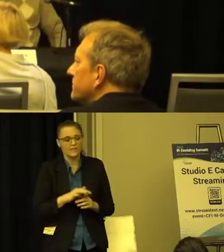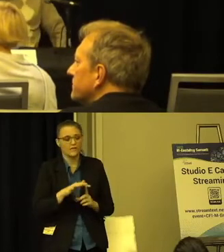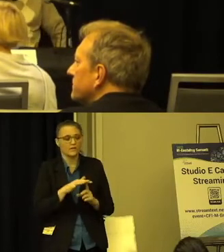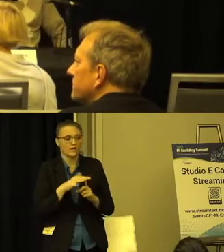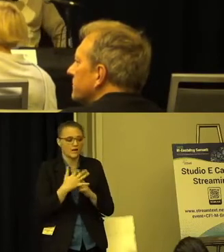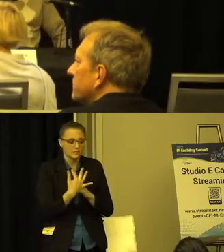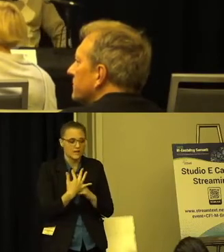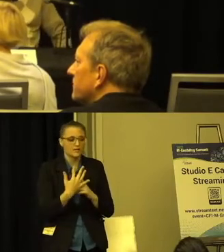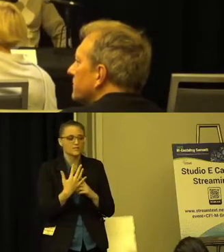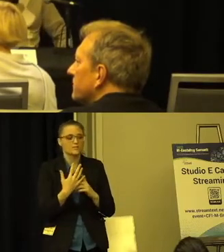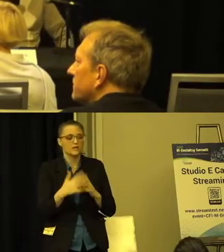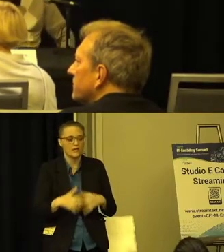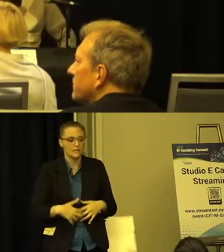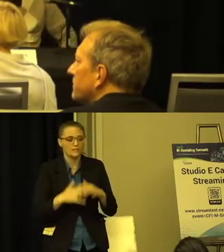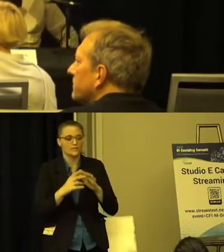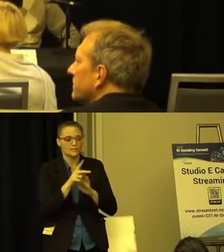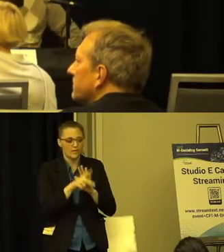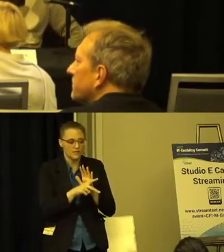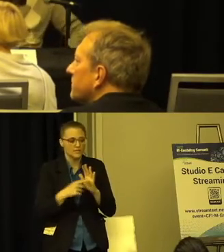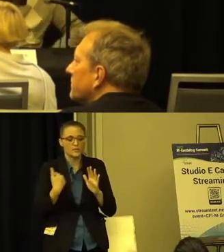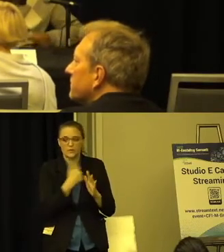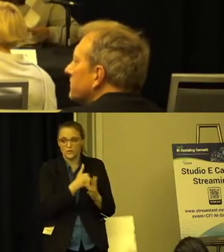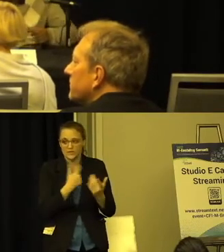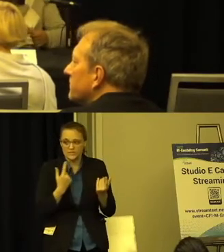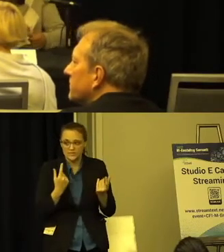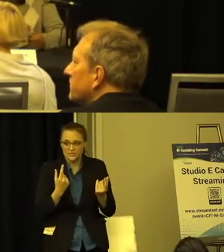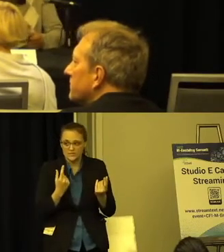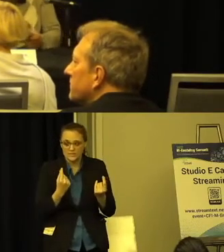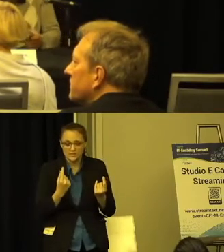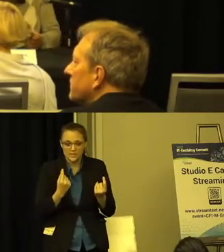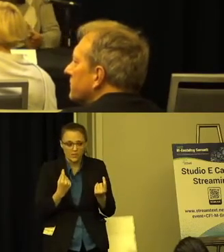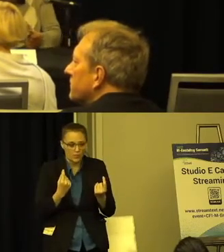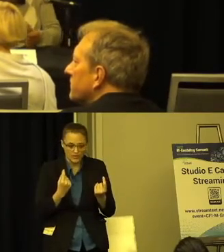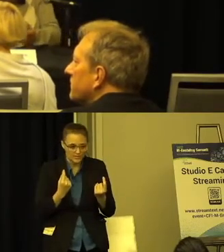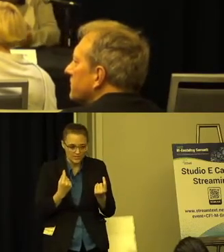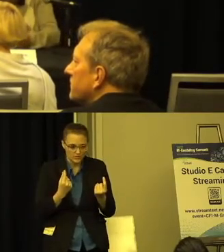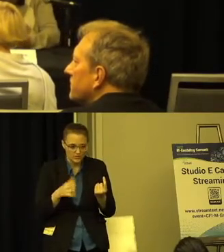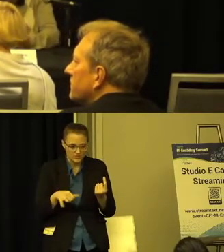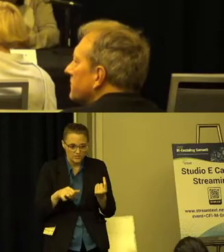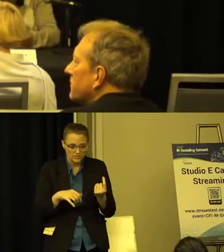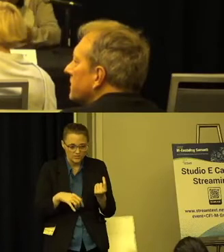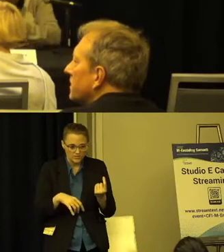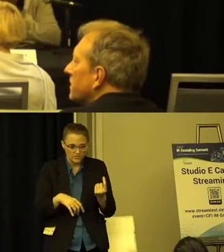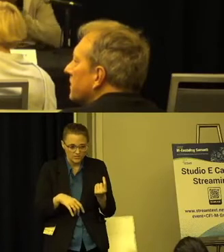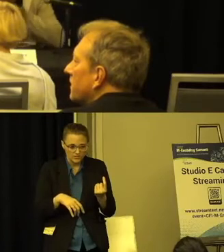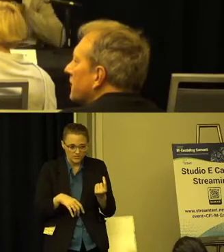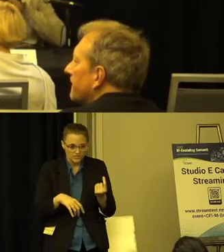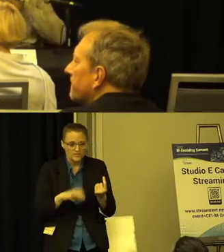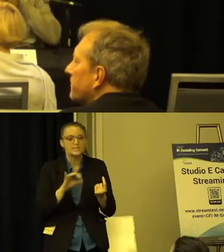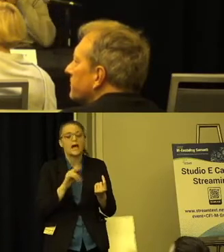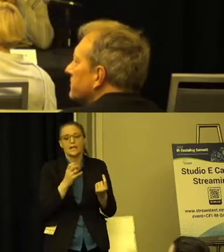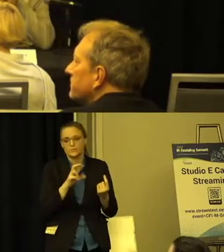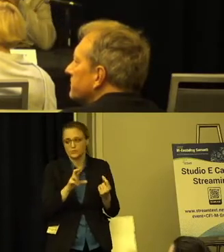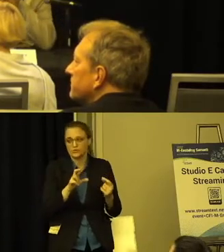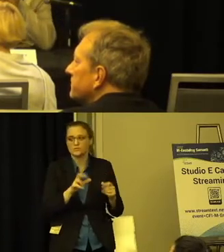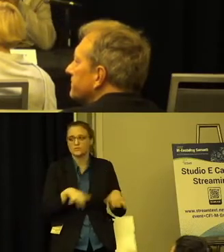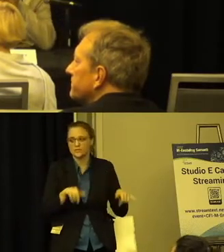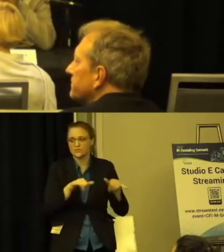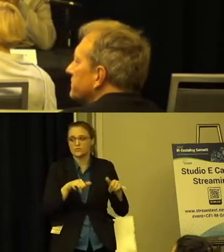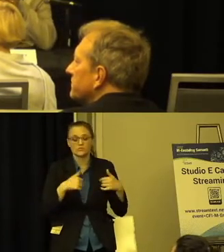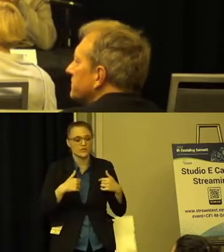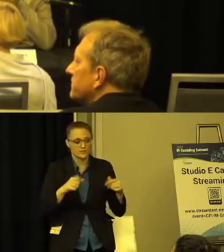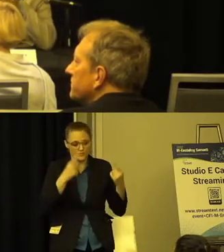policy, what we did under the Section 508 standards was to try to agree on an agreed